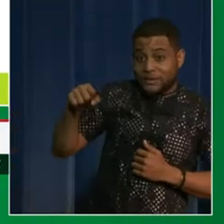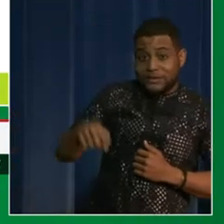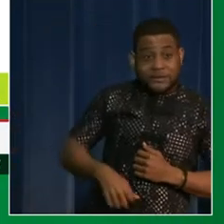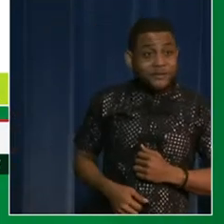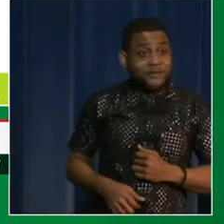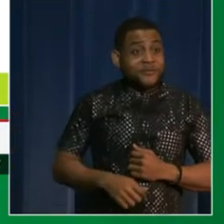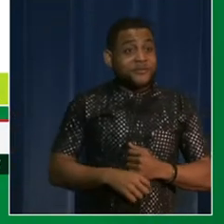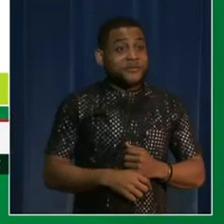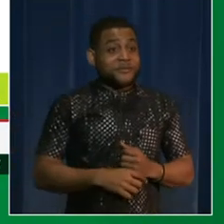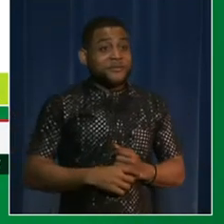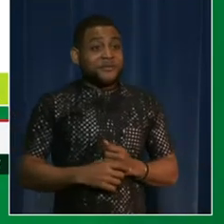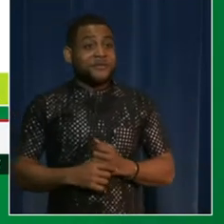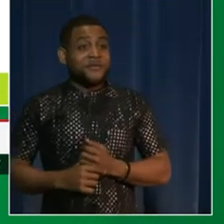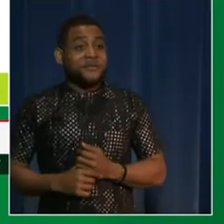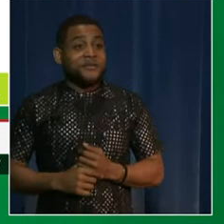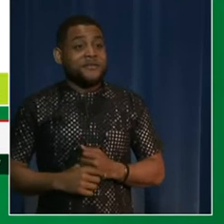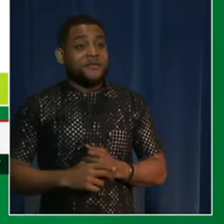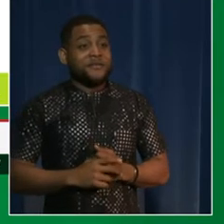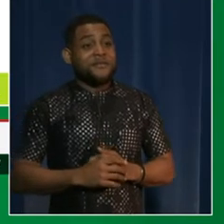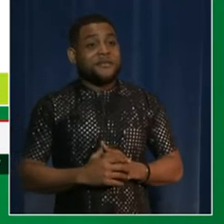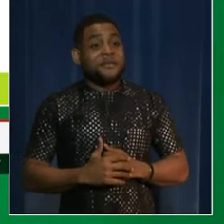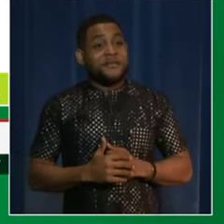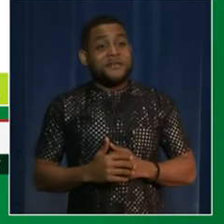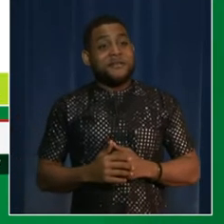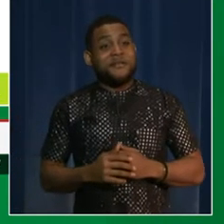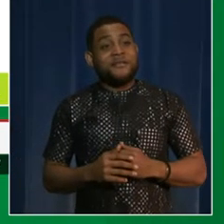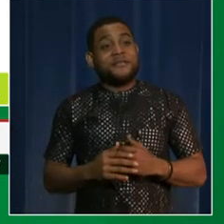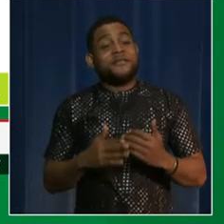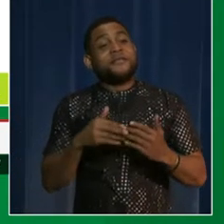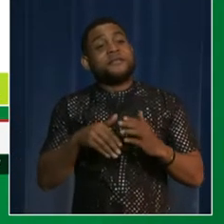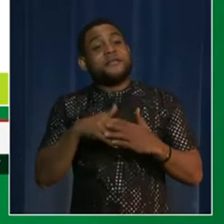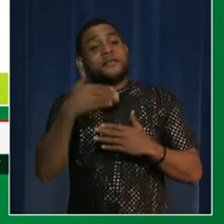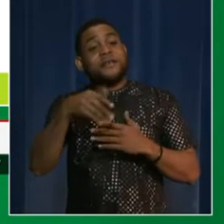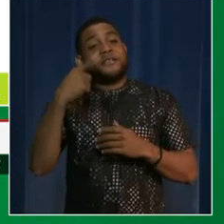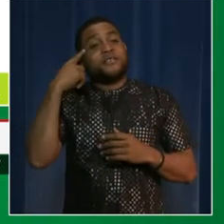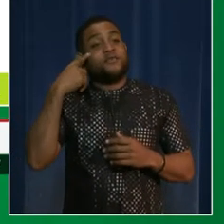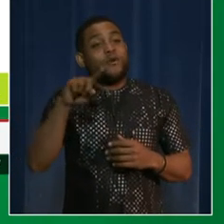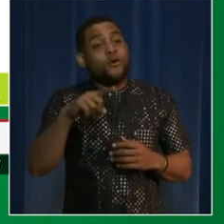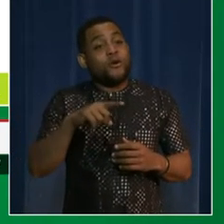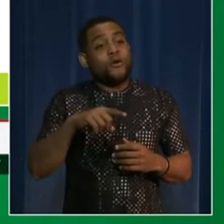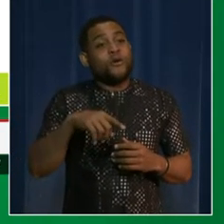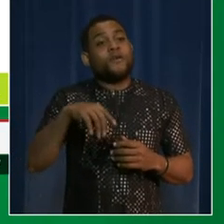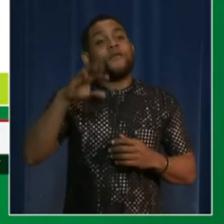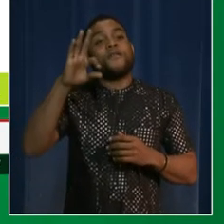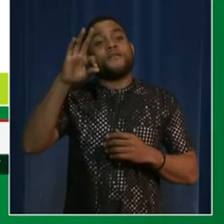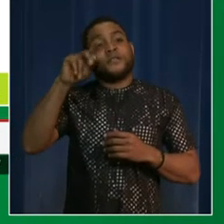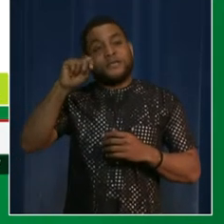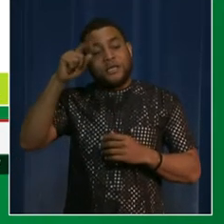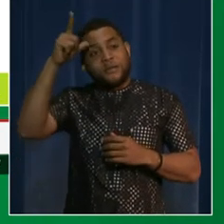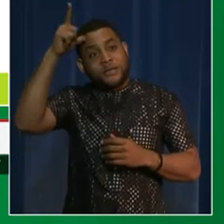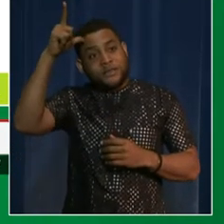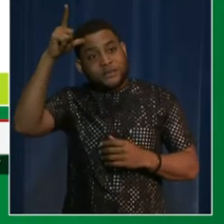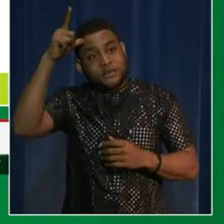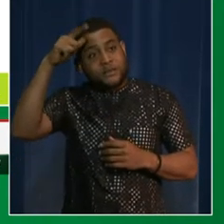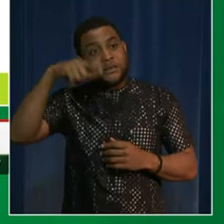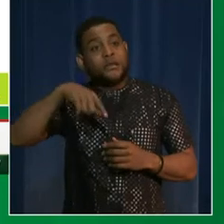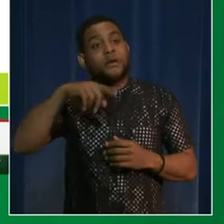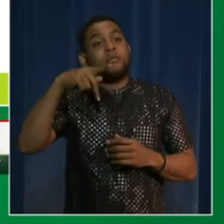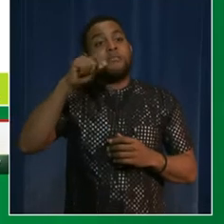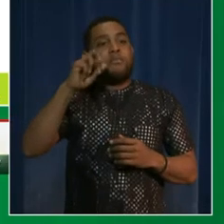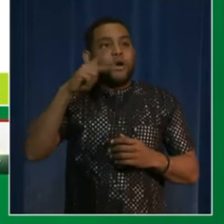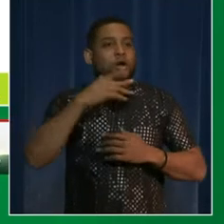Up next, for the Department of Parks and Recreation, the Fort Lincoln Park Recreation Center renovation